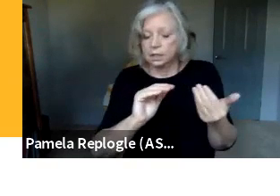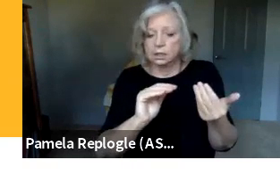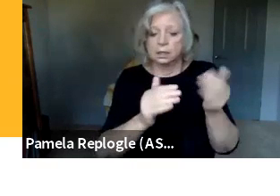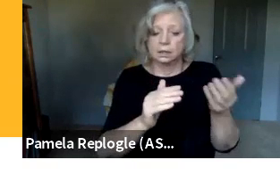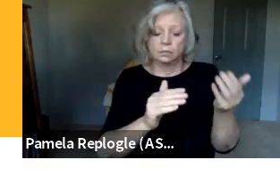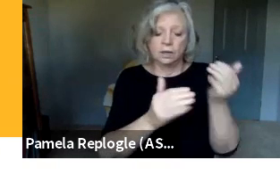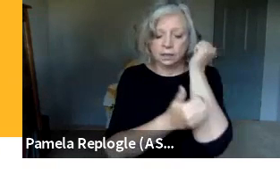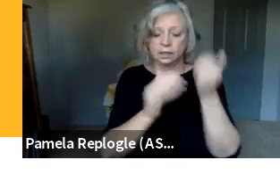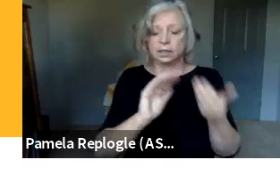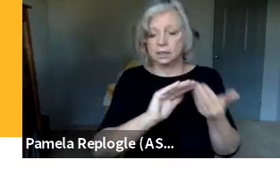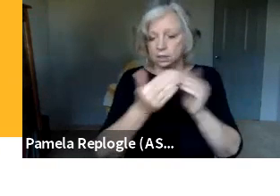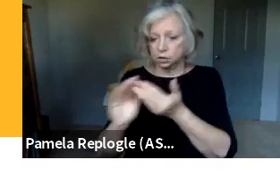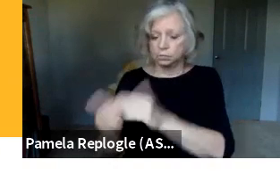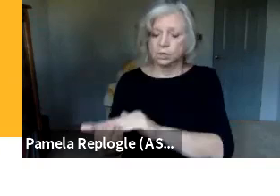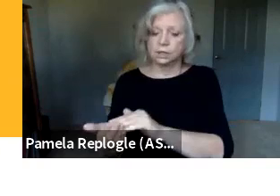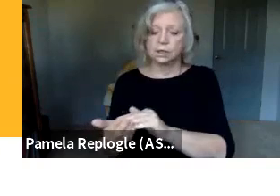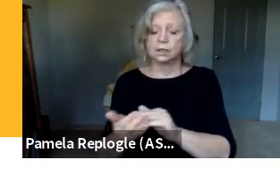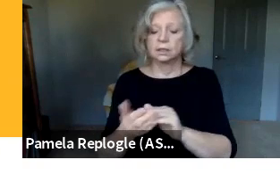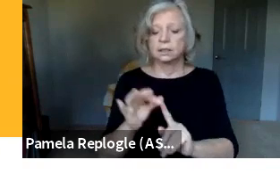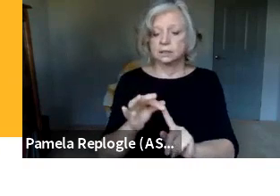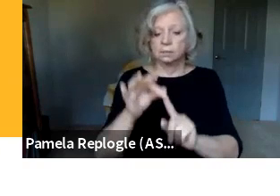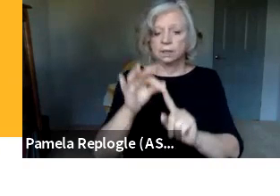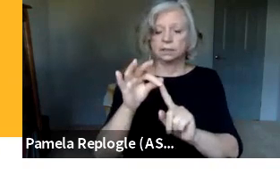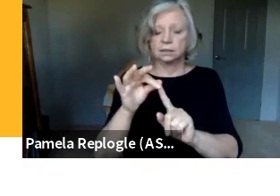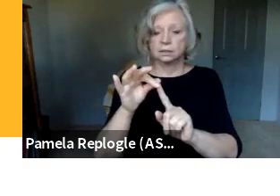butter public health. And